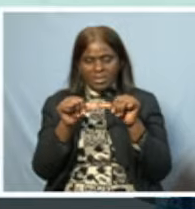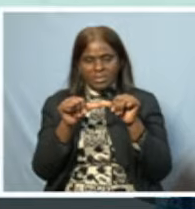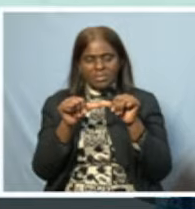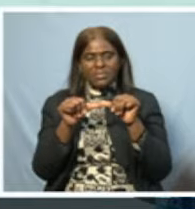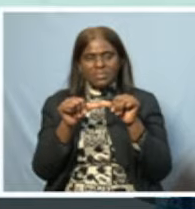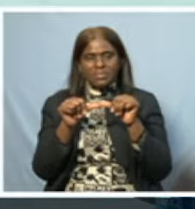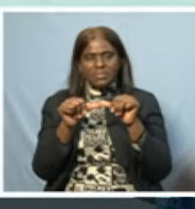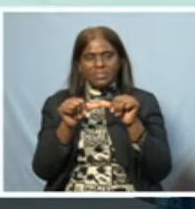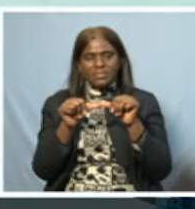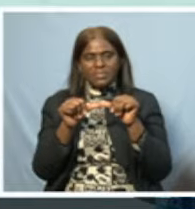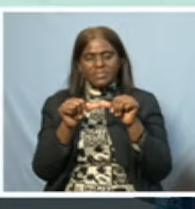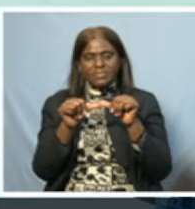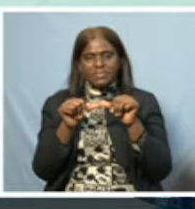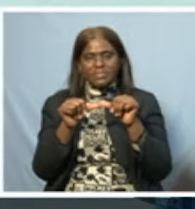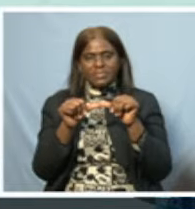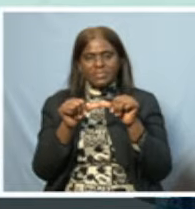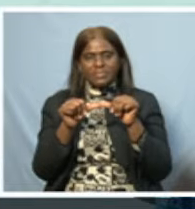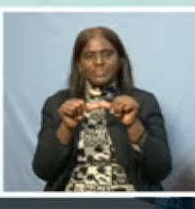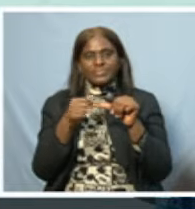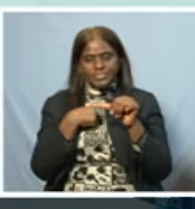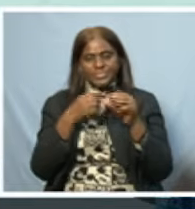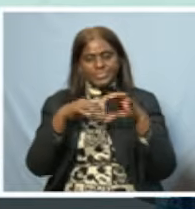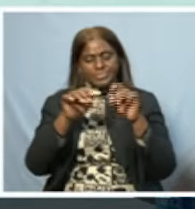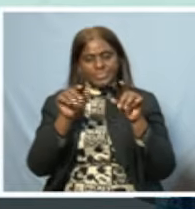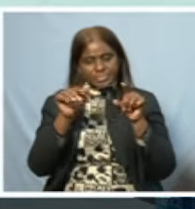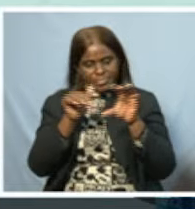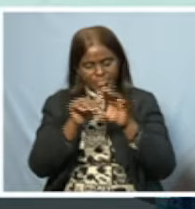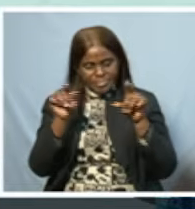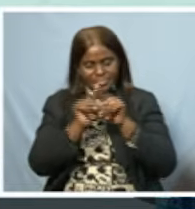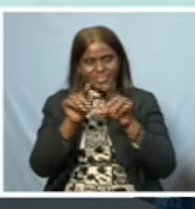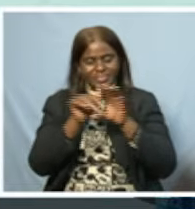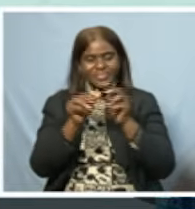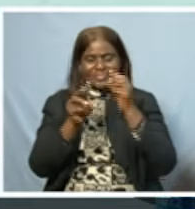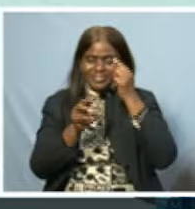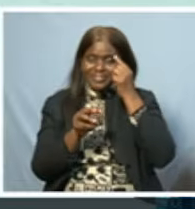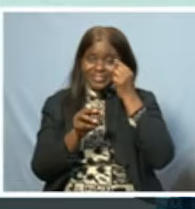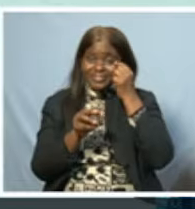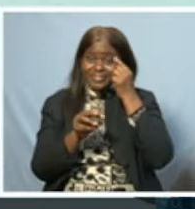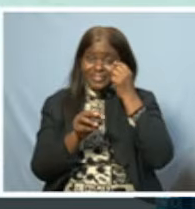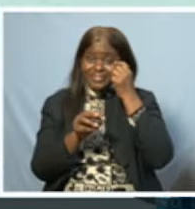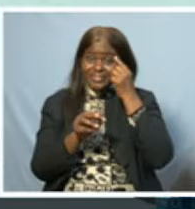inner. Let me proceed this way.